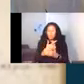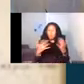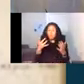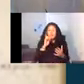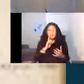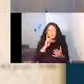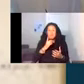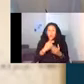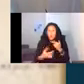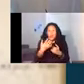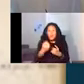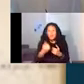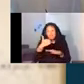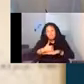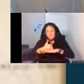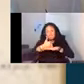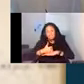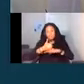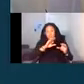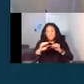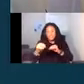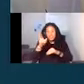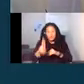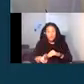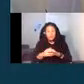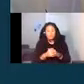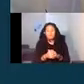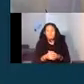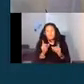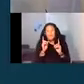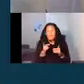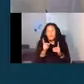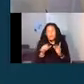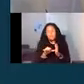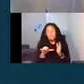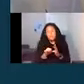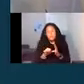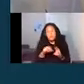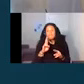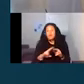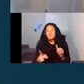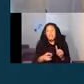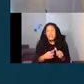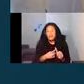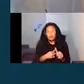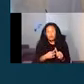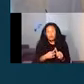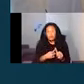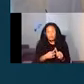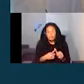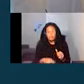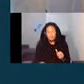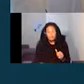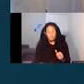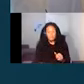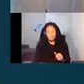a basic education at school, and that was the problem faced by Florence Attridge, a